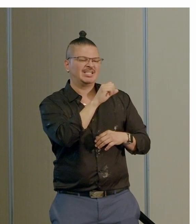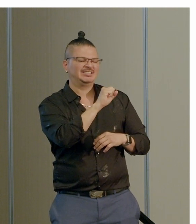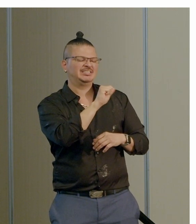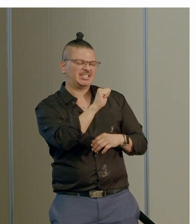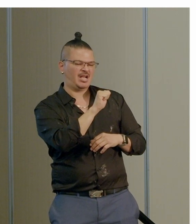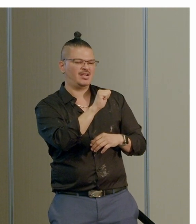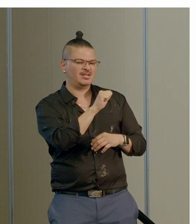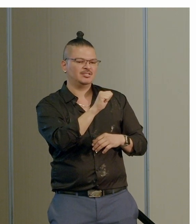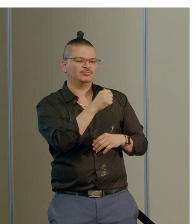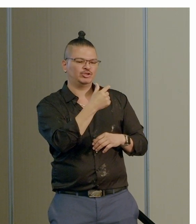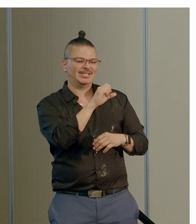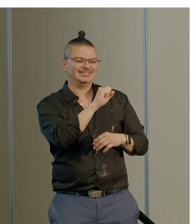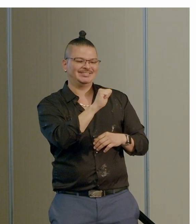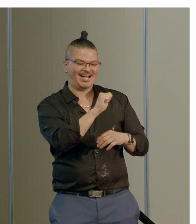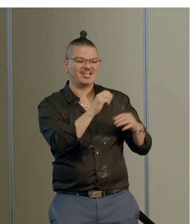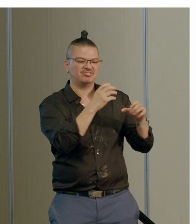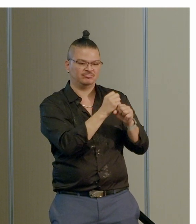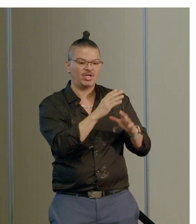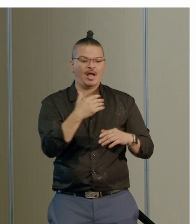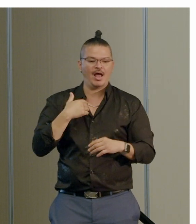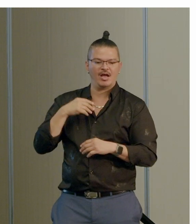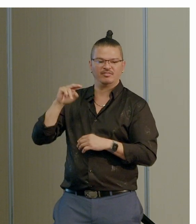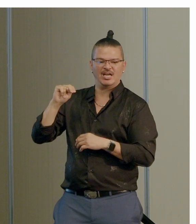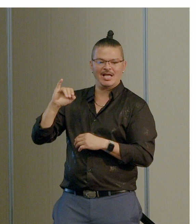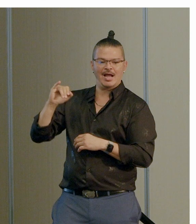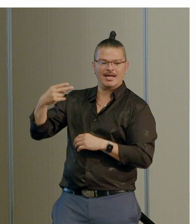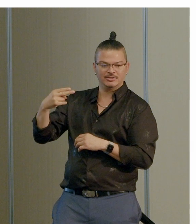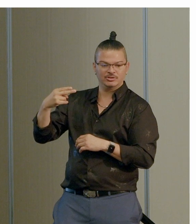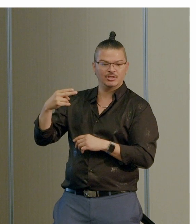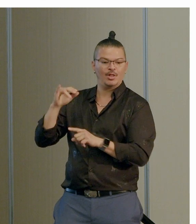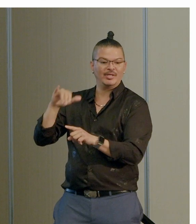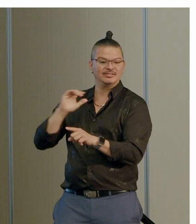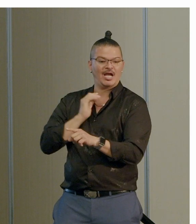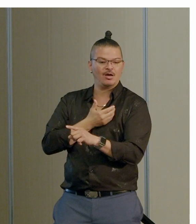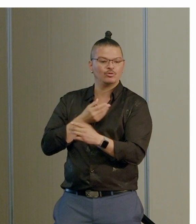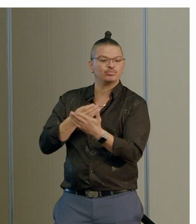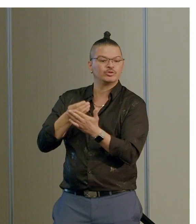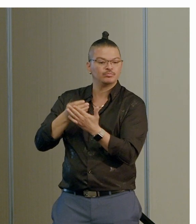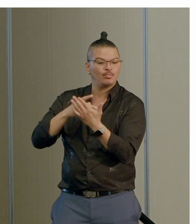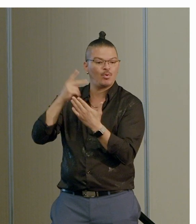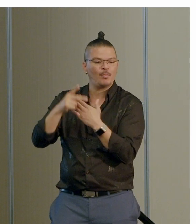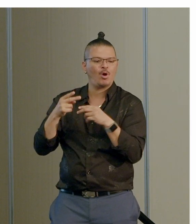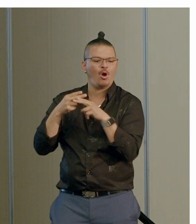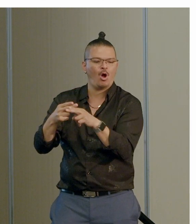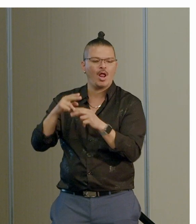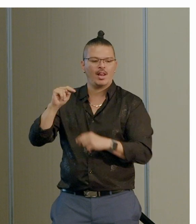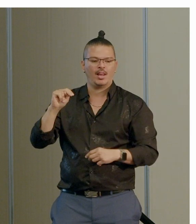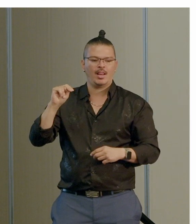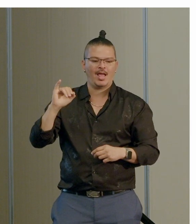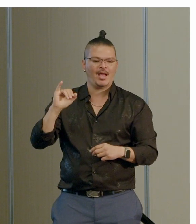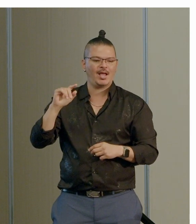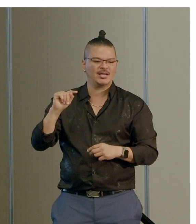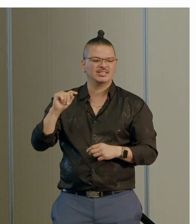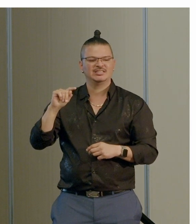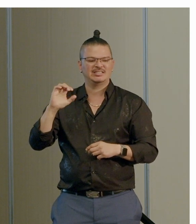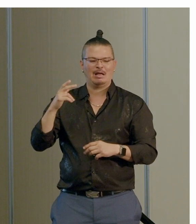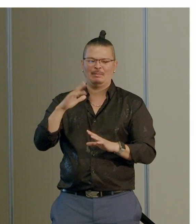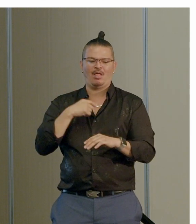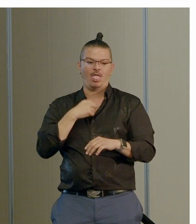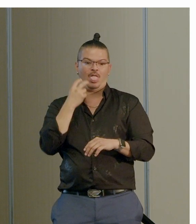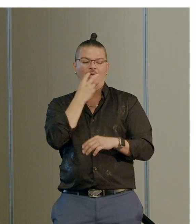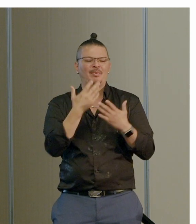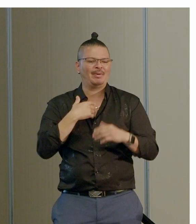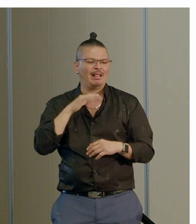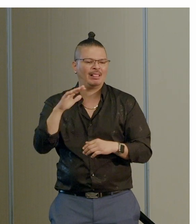at NIH, we have an acquisition program called NITAC. Apologize, I'm gonna get that acronym wrong. It's not mine,